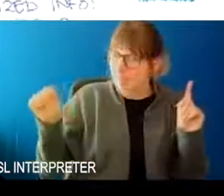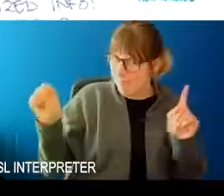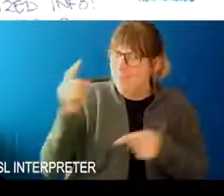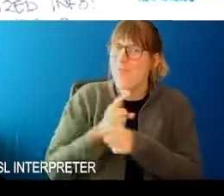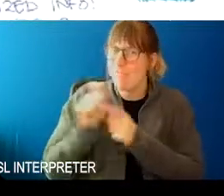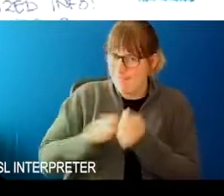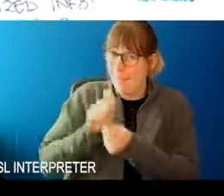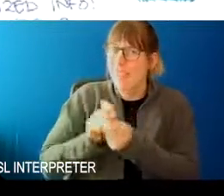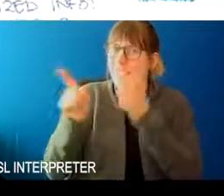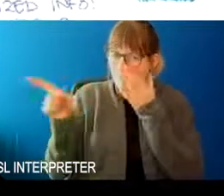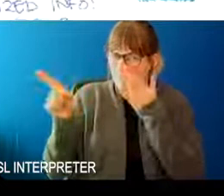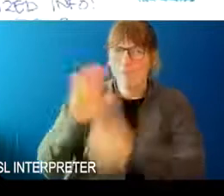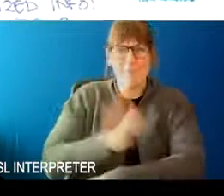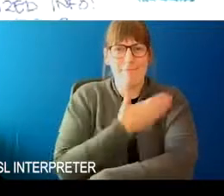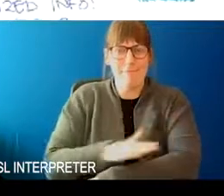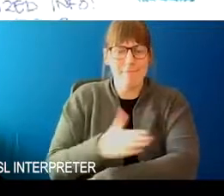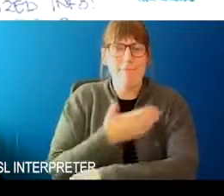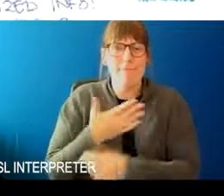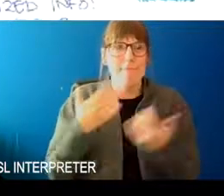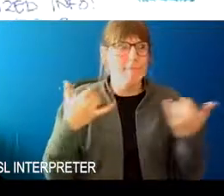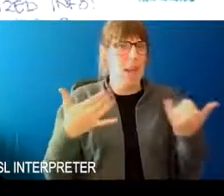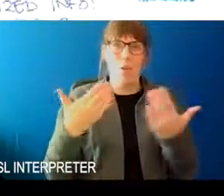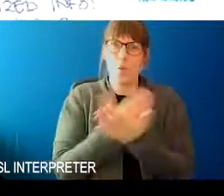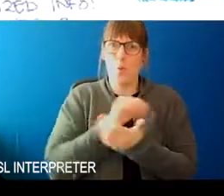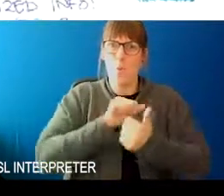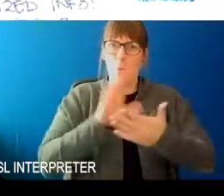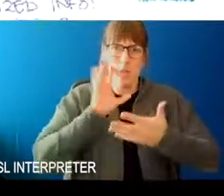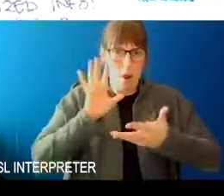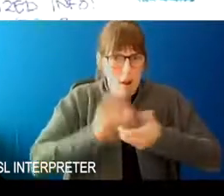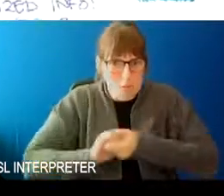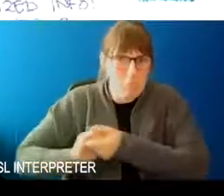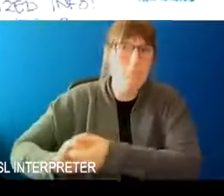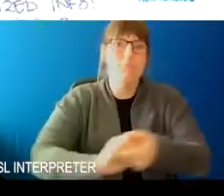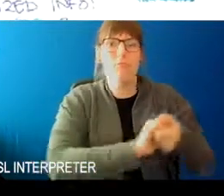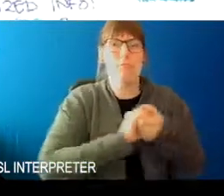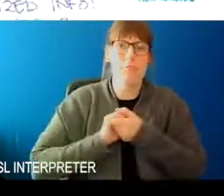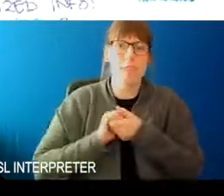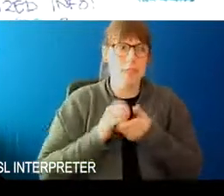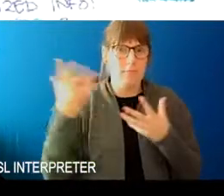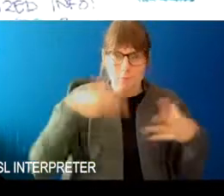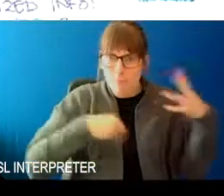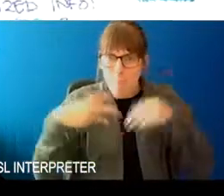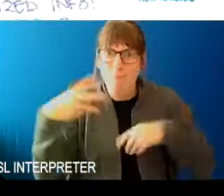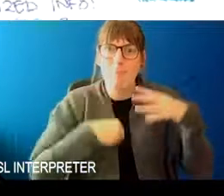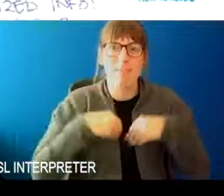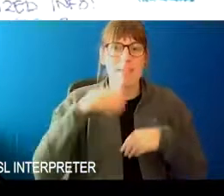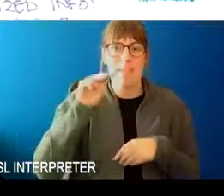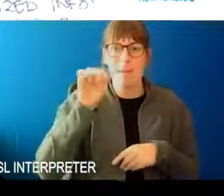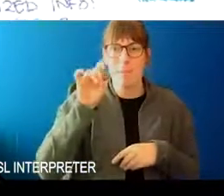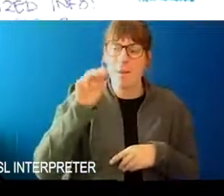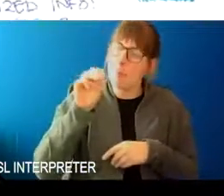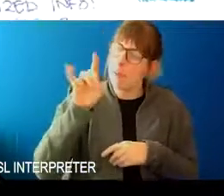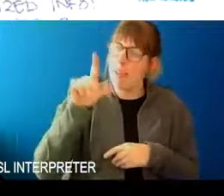Delyse is talking about things like the Come Together song from the Beatles, where we're finding new ways to bring people together and